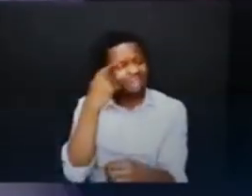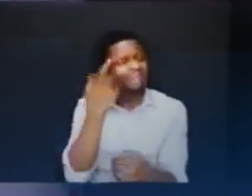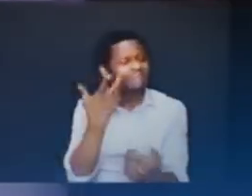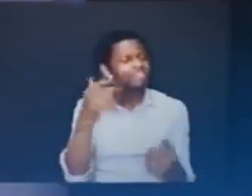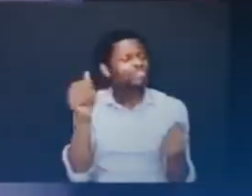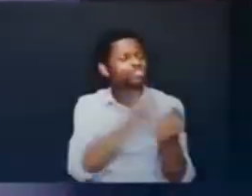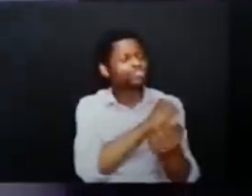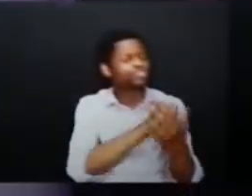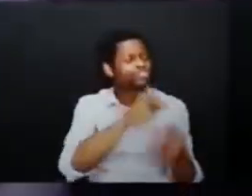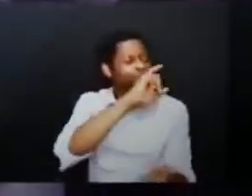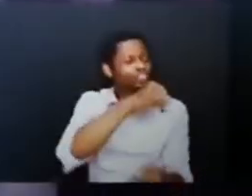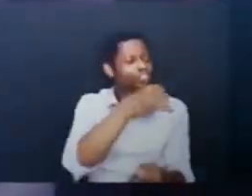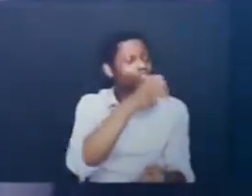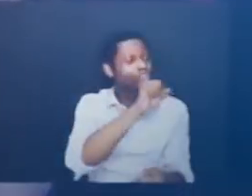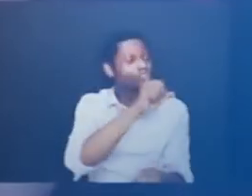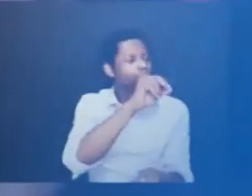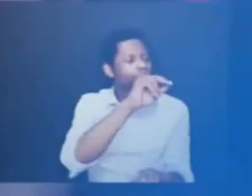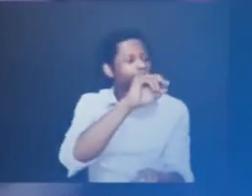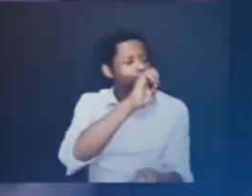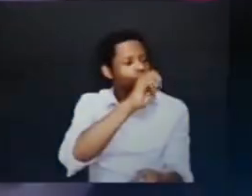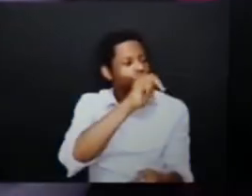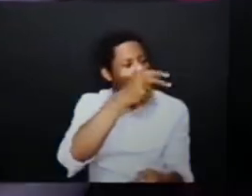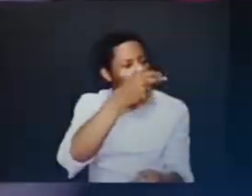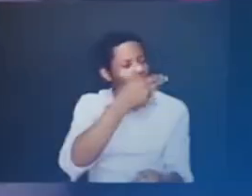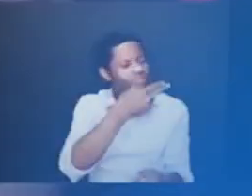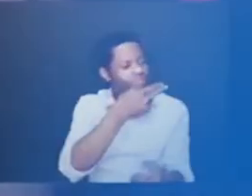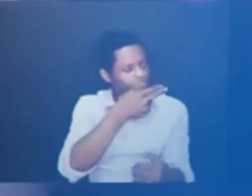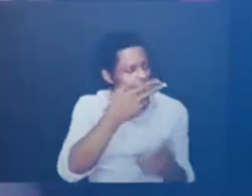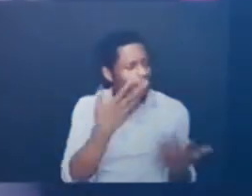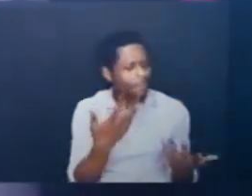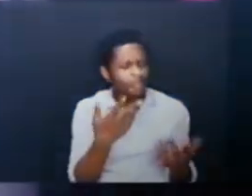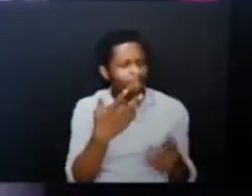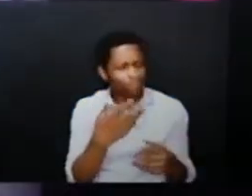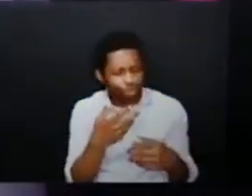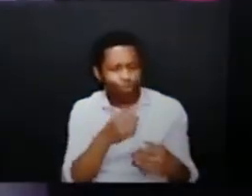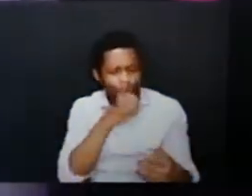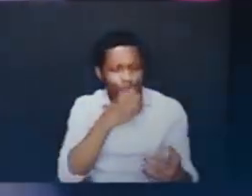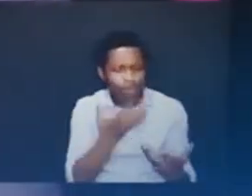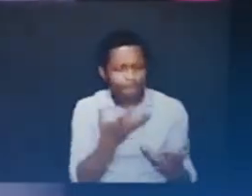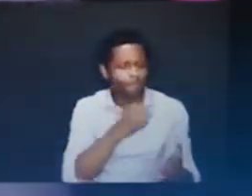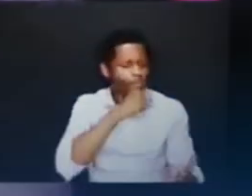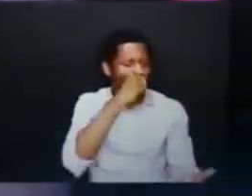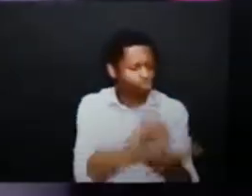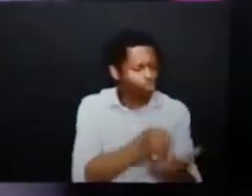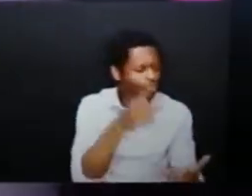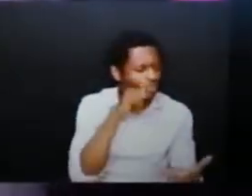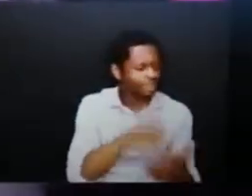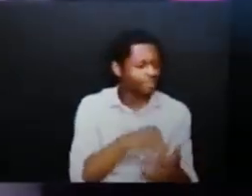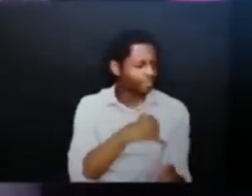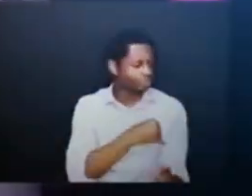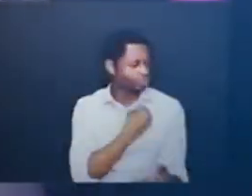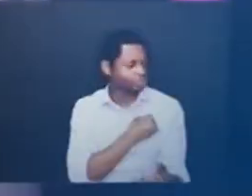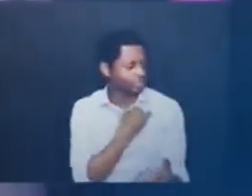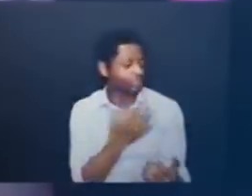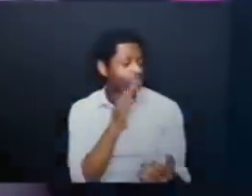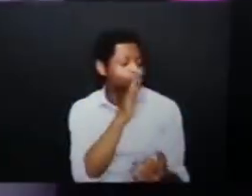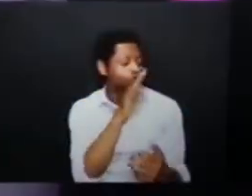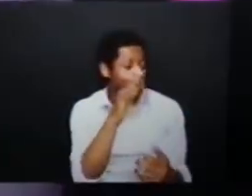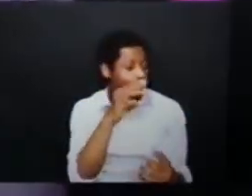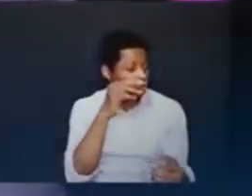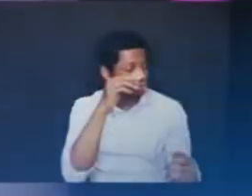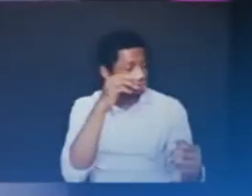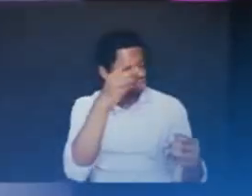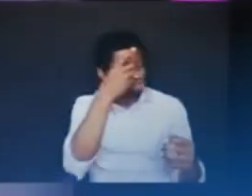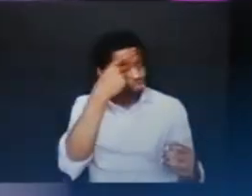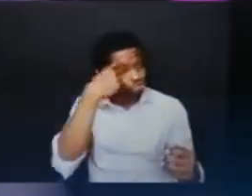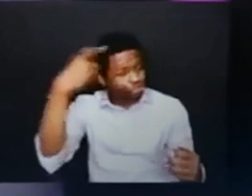Now, they made sure that the vision that and the dream that Joseph had never